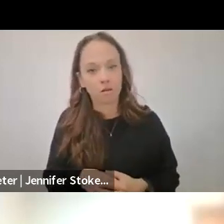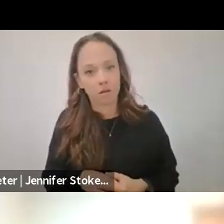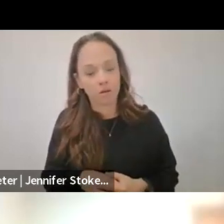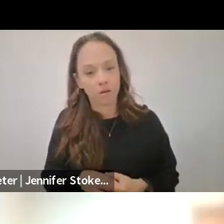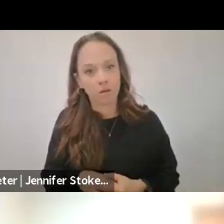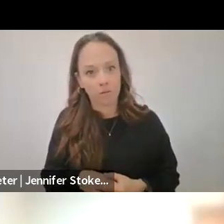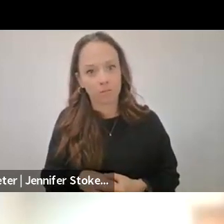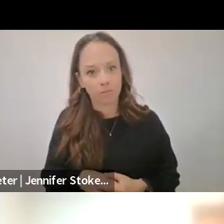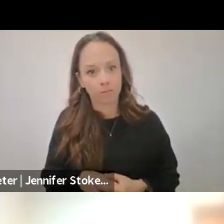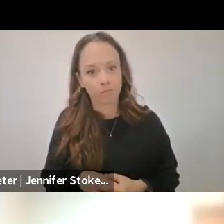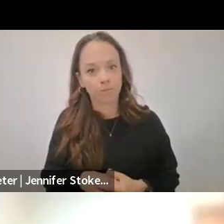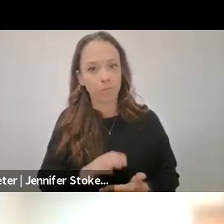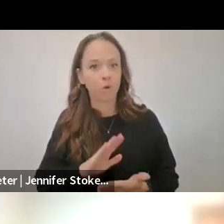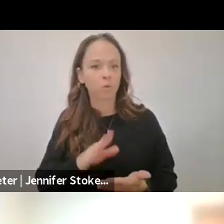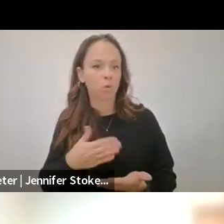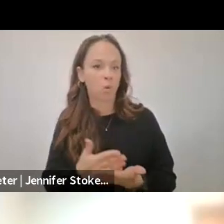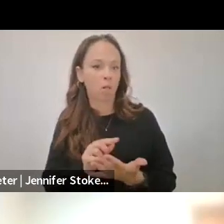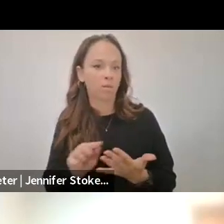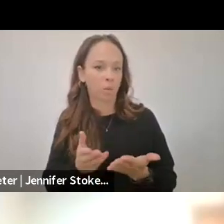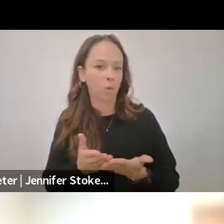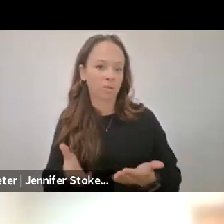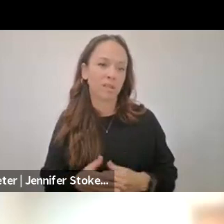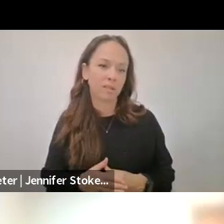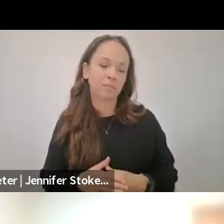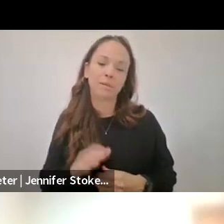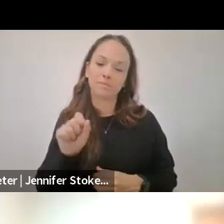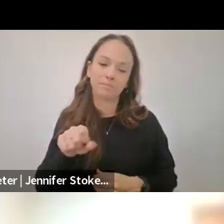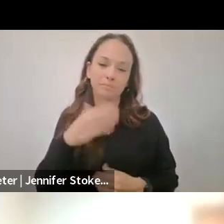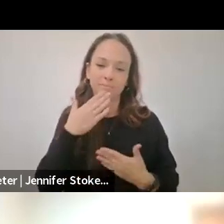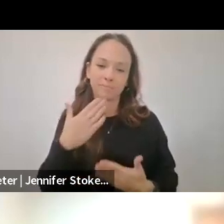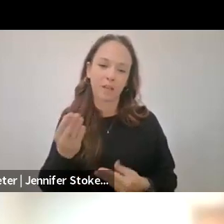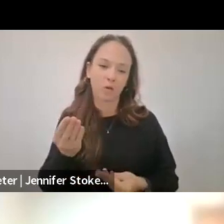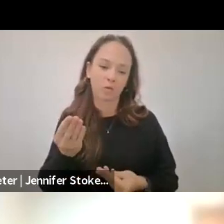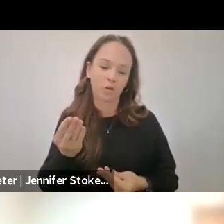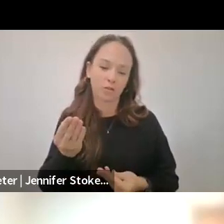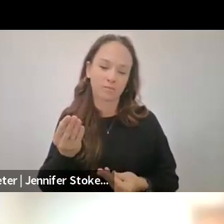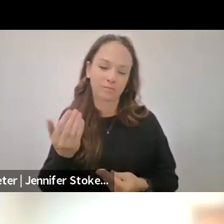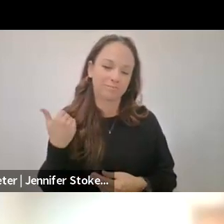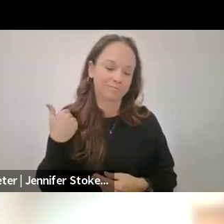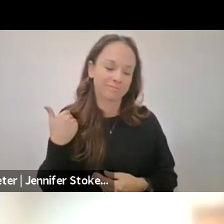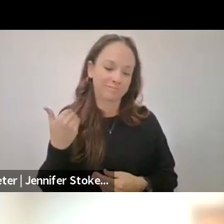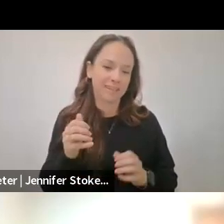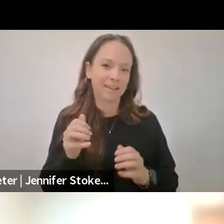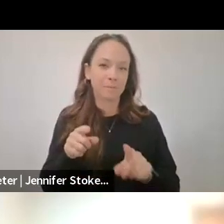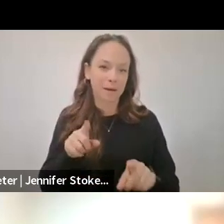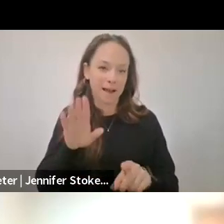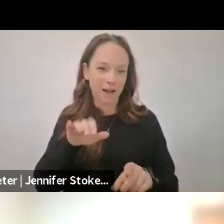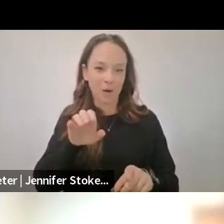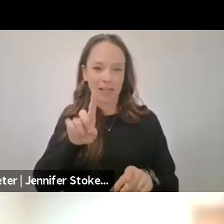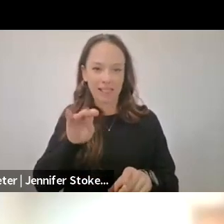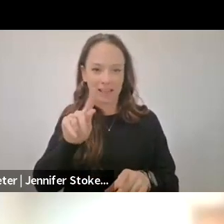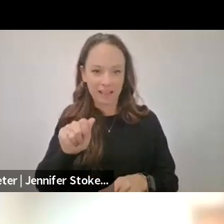So all of those things. But yes, no, thank you for letting me jump in there. But Eliada has had her,